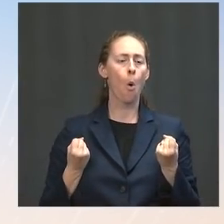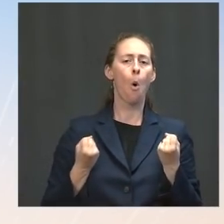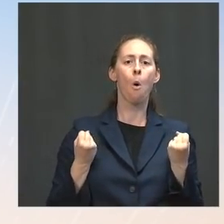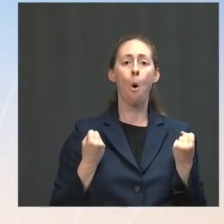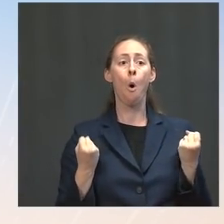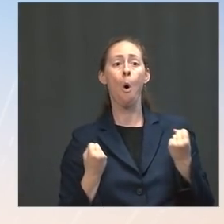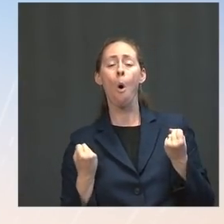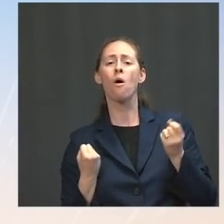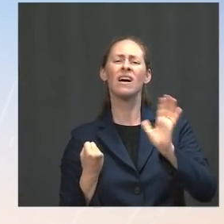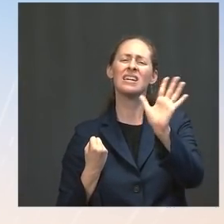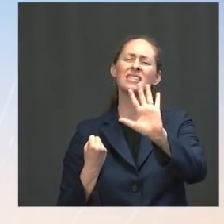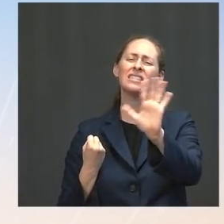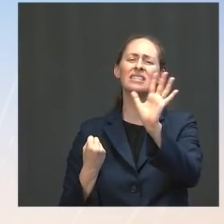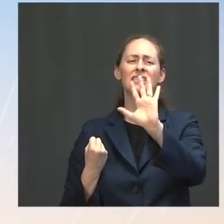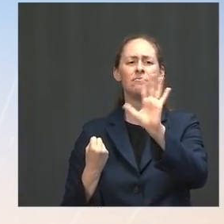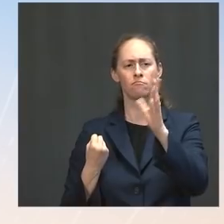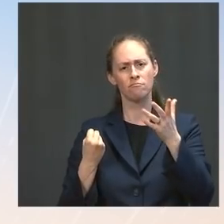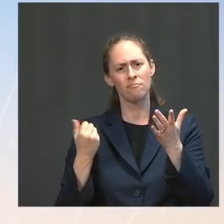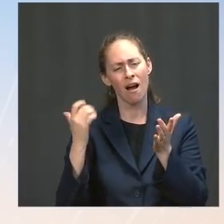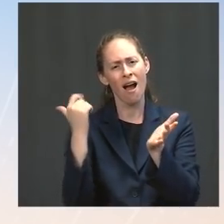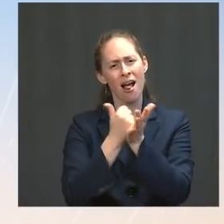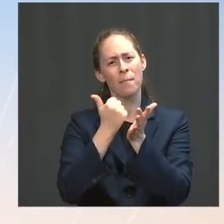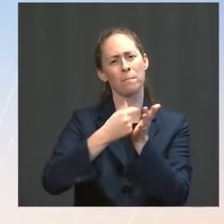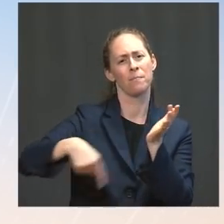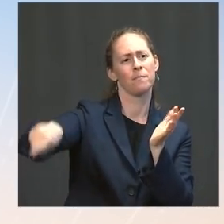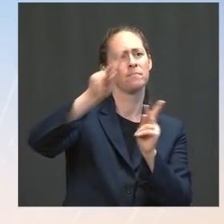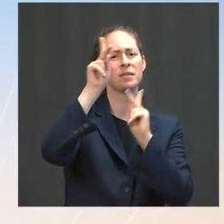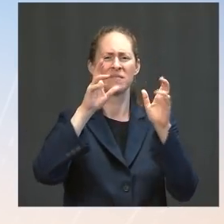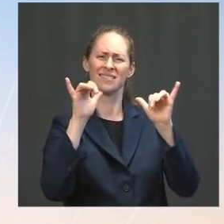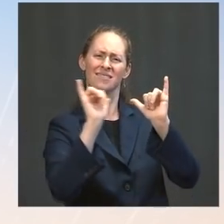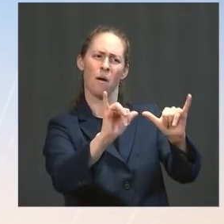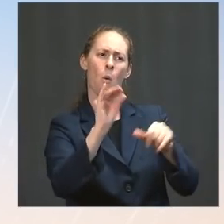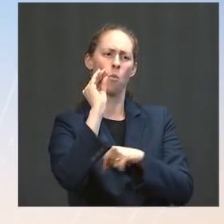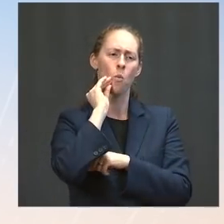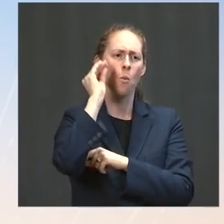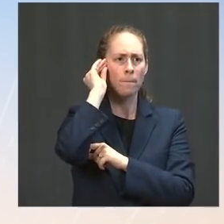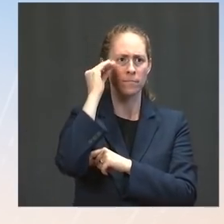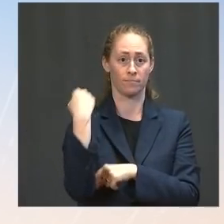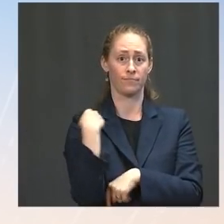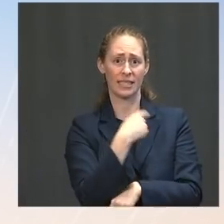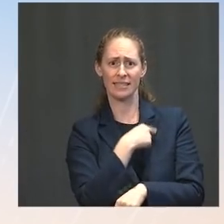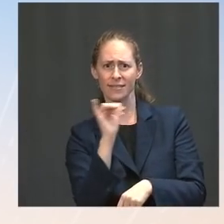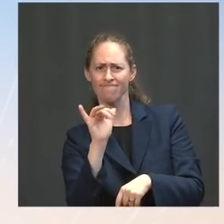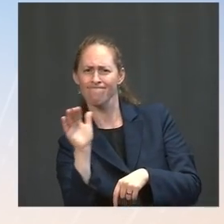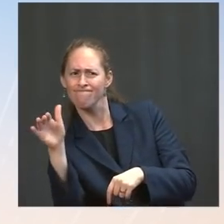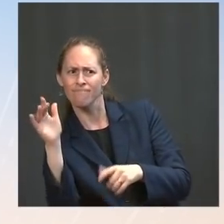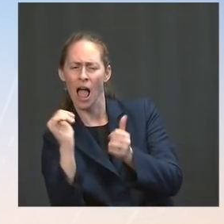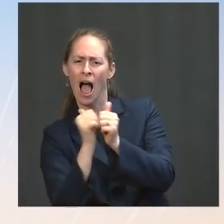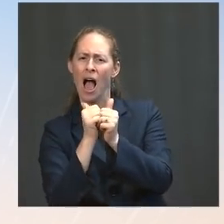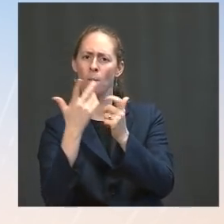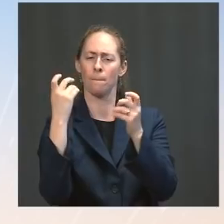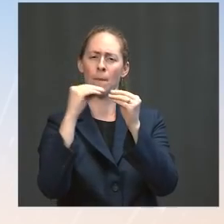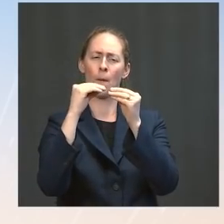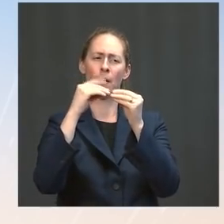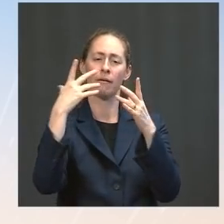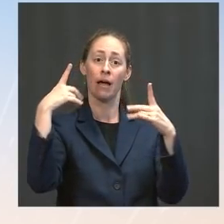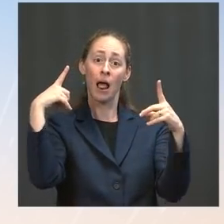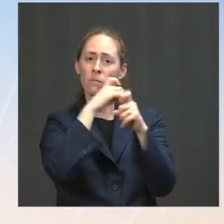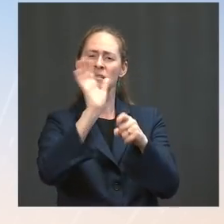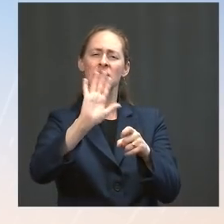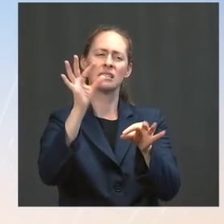good question, and our Secretary of State answered a version of this. This is a discussion we're having right now to ensure that we